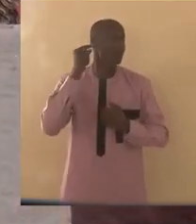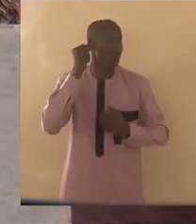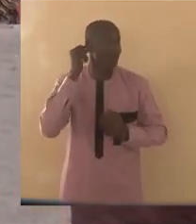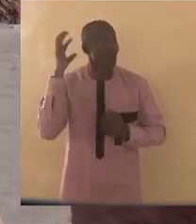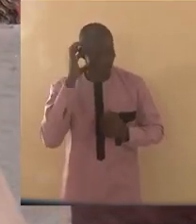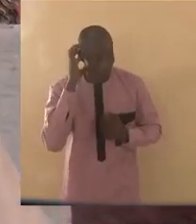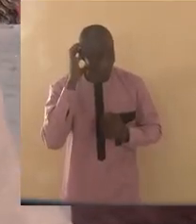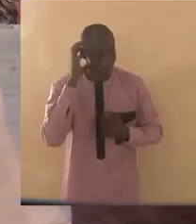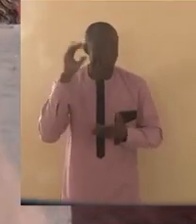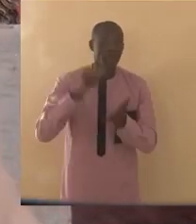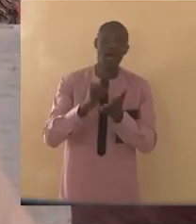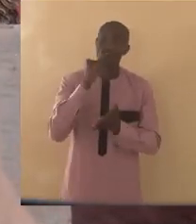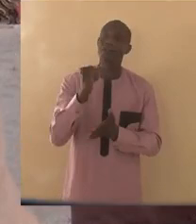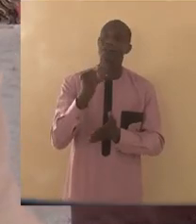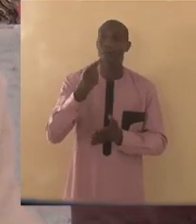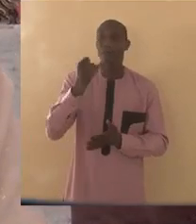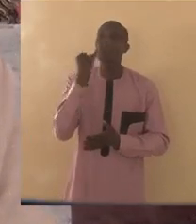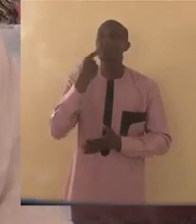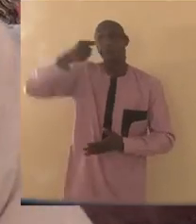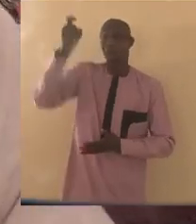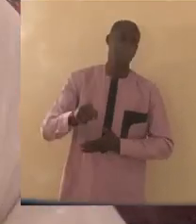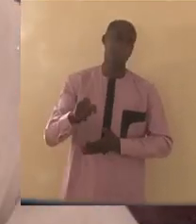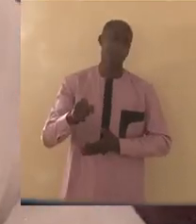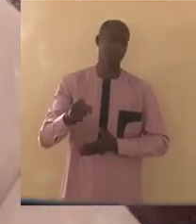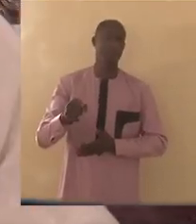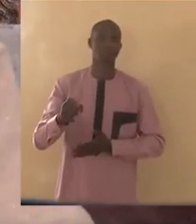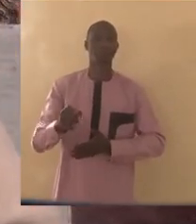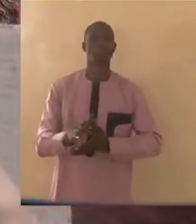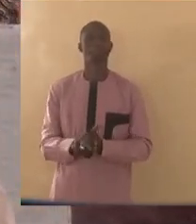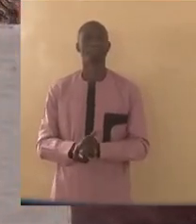to hear, that one is a command.